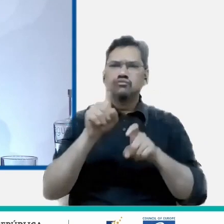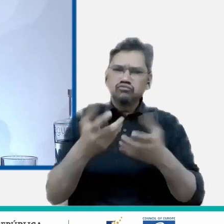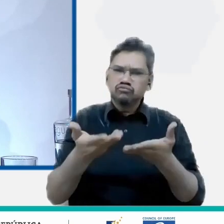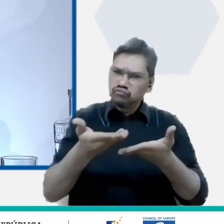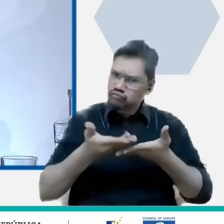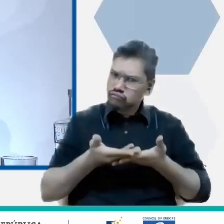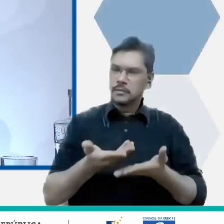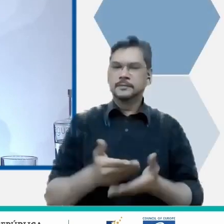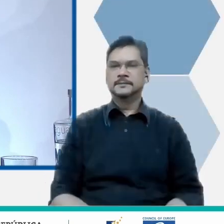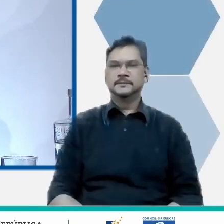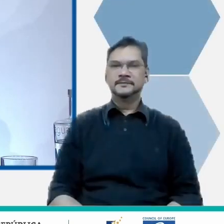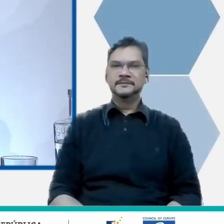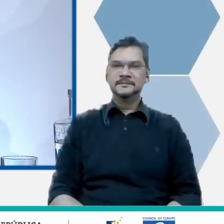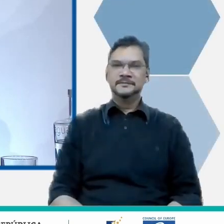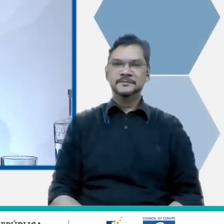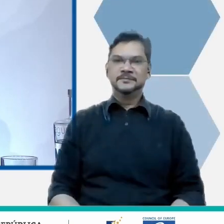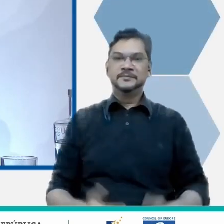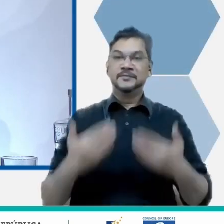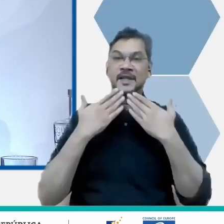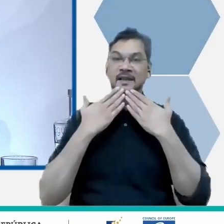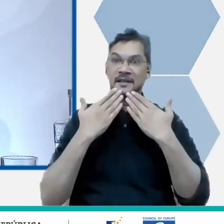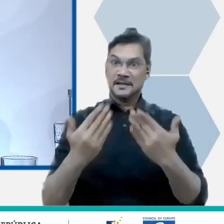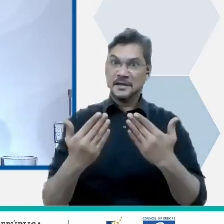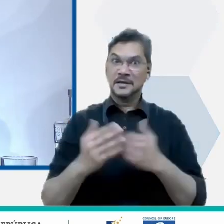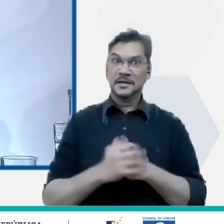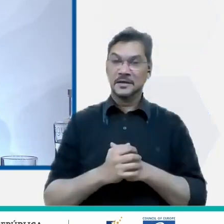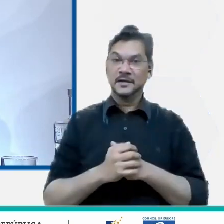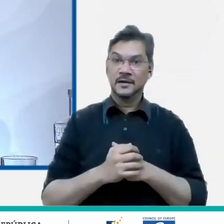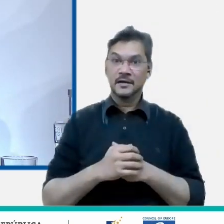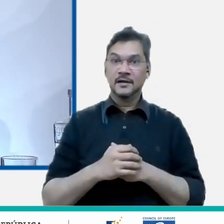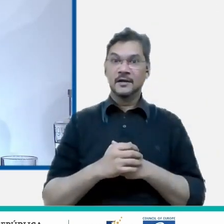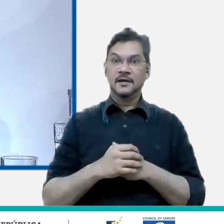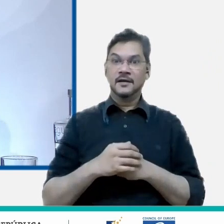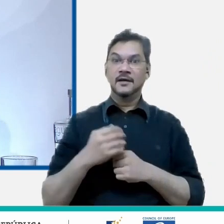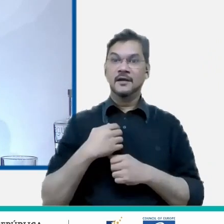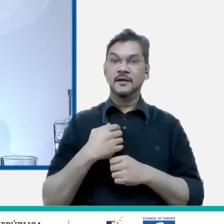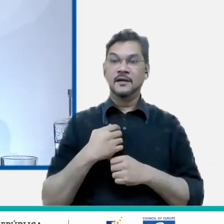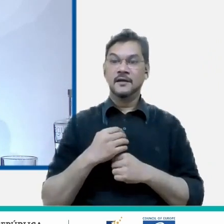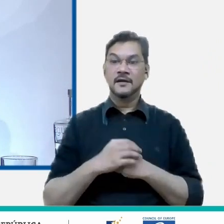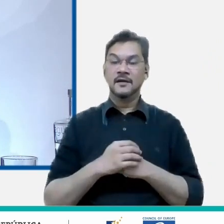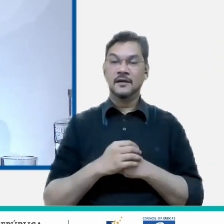Thank you very much, Mr. Pozniansky. We also have a request for the floor from Mr. Jovanovski